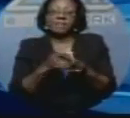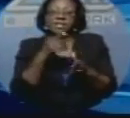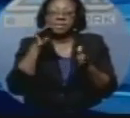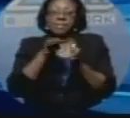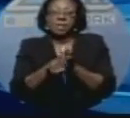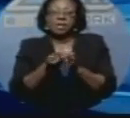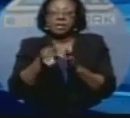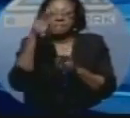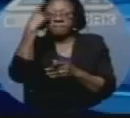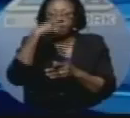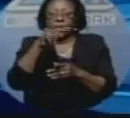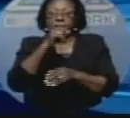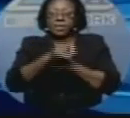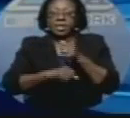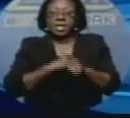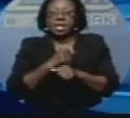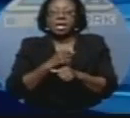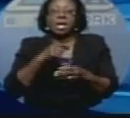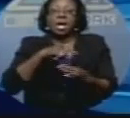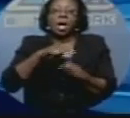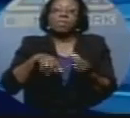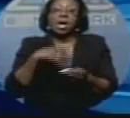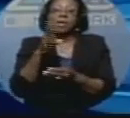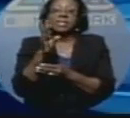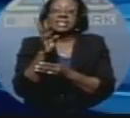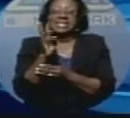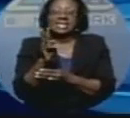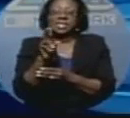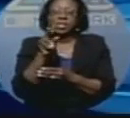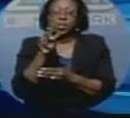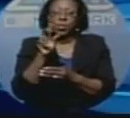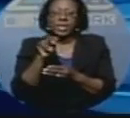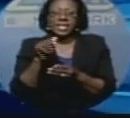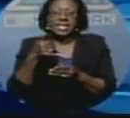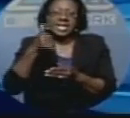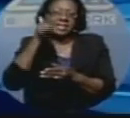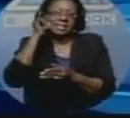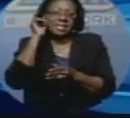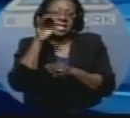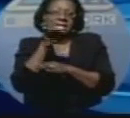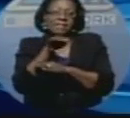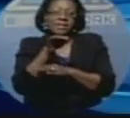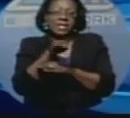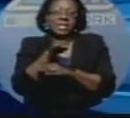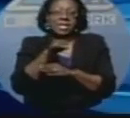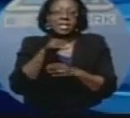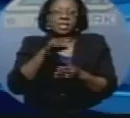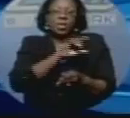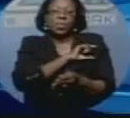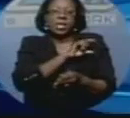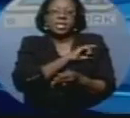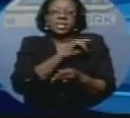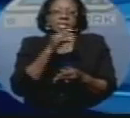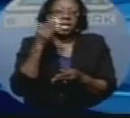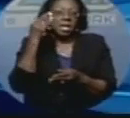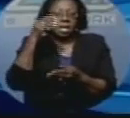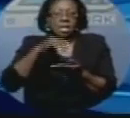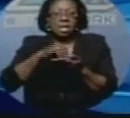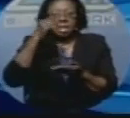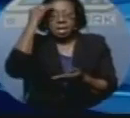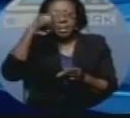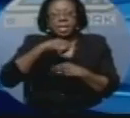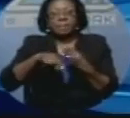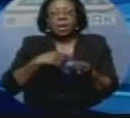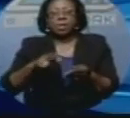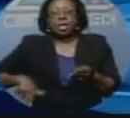Police confirmed that sometime around 6:20 yesterday evening, police learned about a shooting in the Deadman Reef area. Officers report that